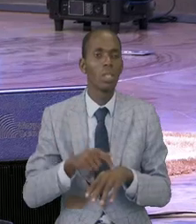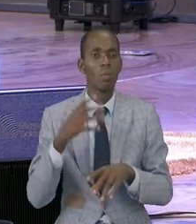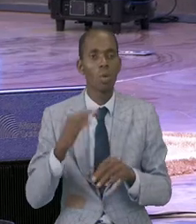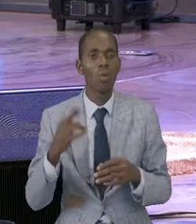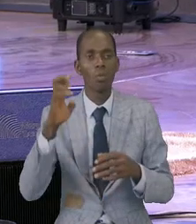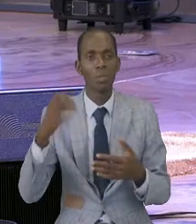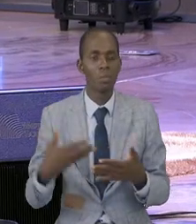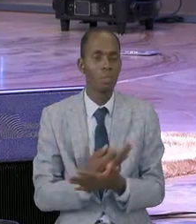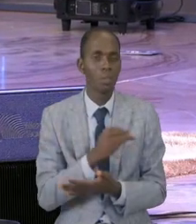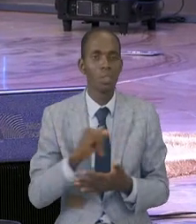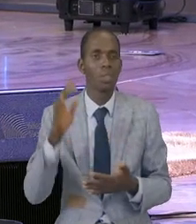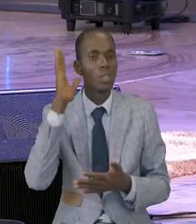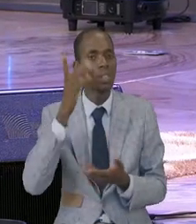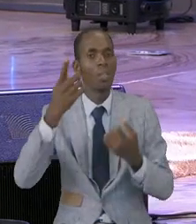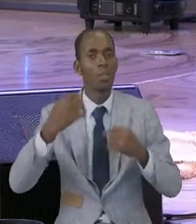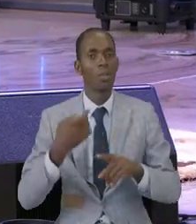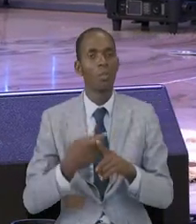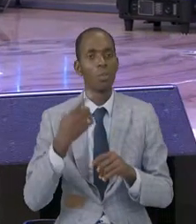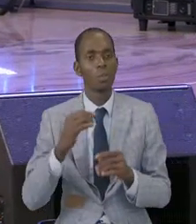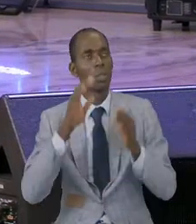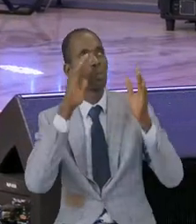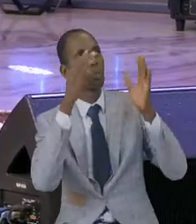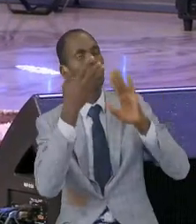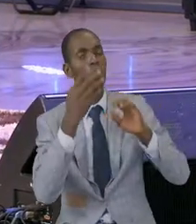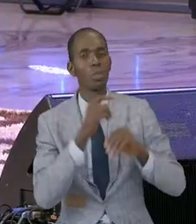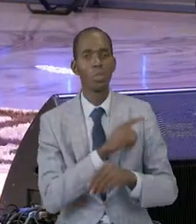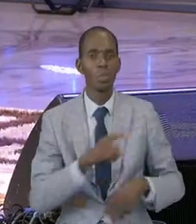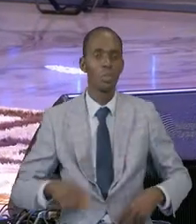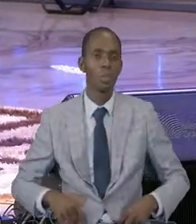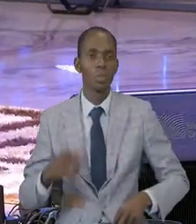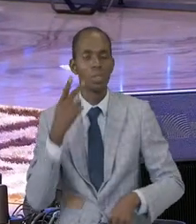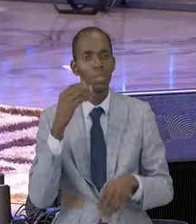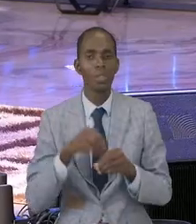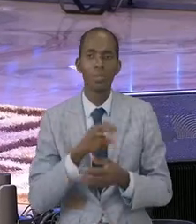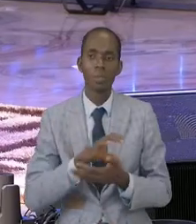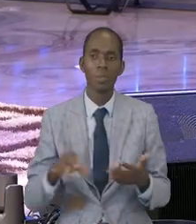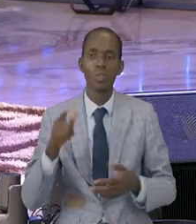refreshing shall come from the presence of the Lord.